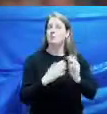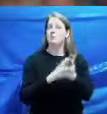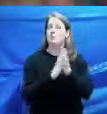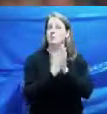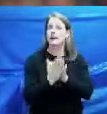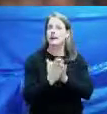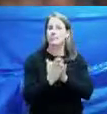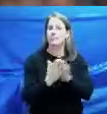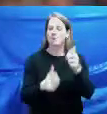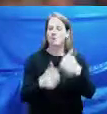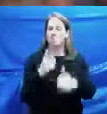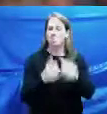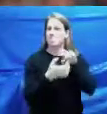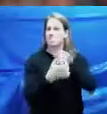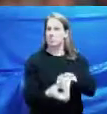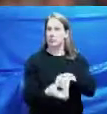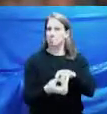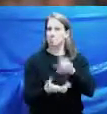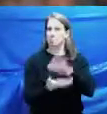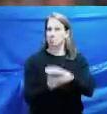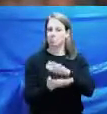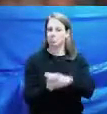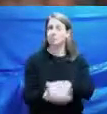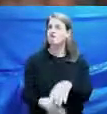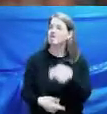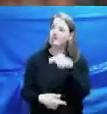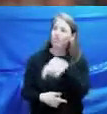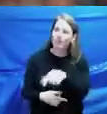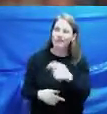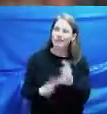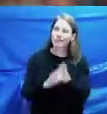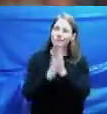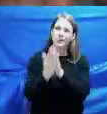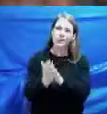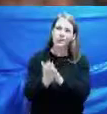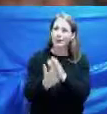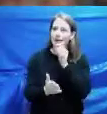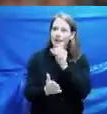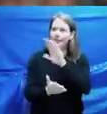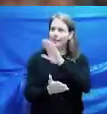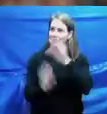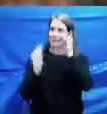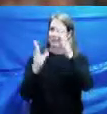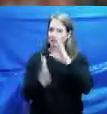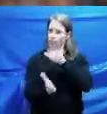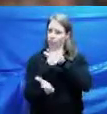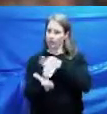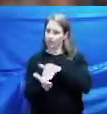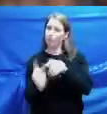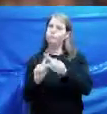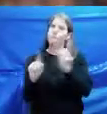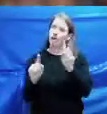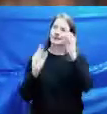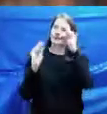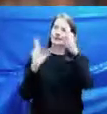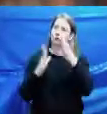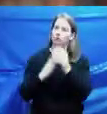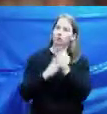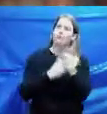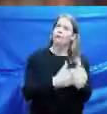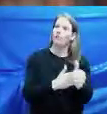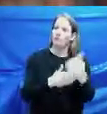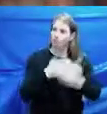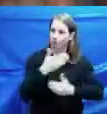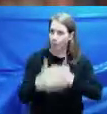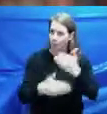from what can be more of a traditional teacher-centered classroom to more of a teacher-facilitated learning process where we engage students